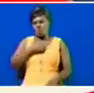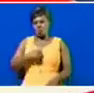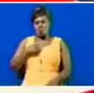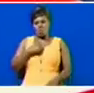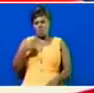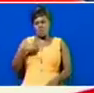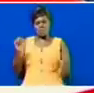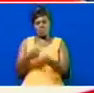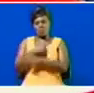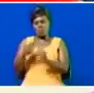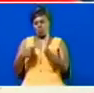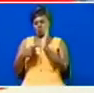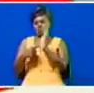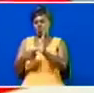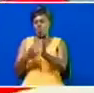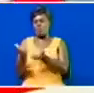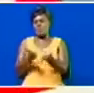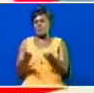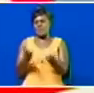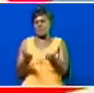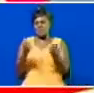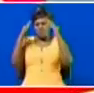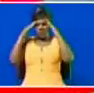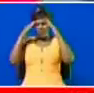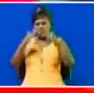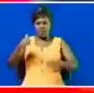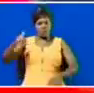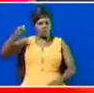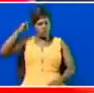for not being able to air Throwback Business. And tonight we're focusing on call boxes. We'll make sure we run.